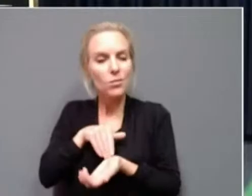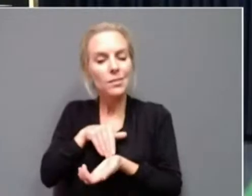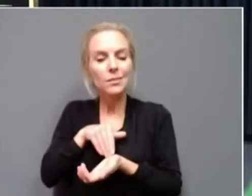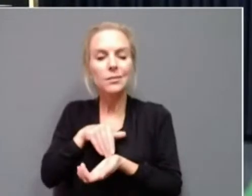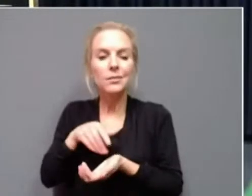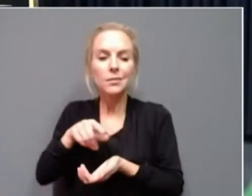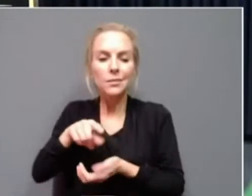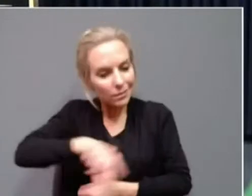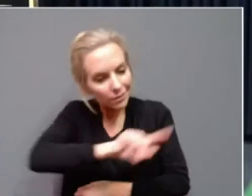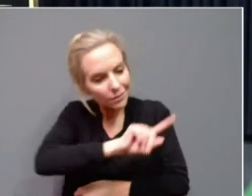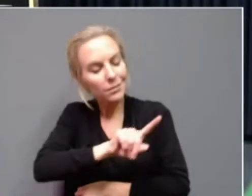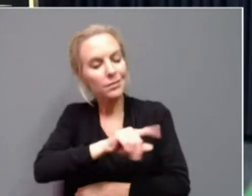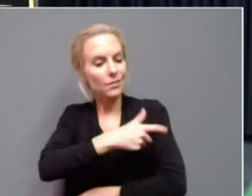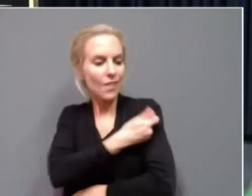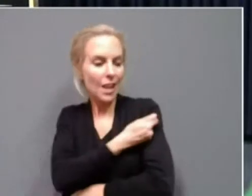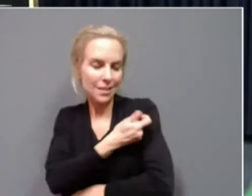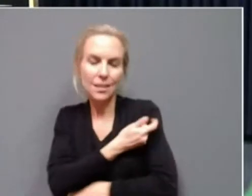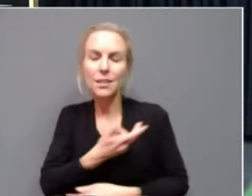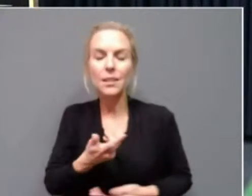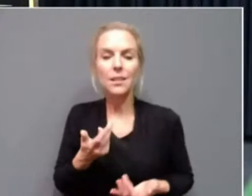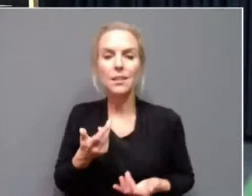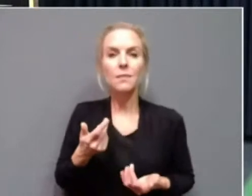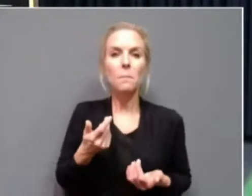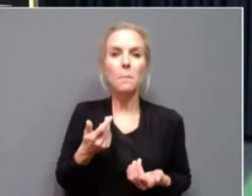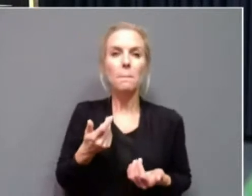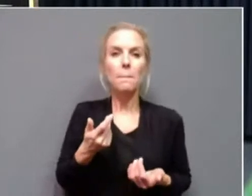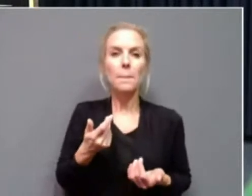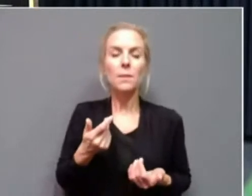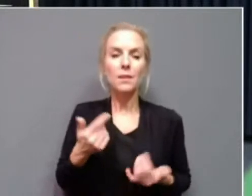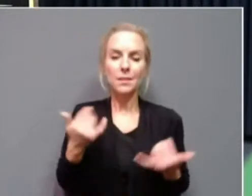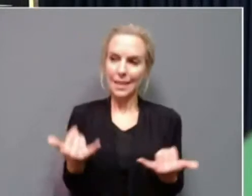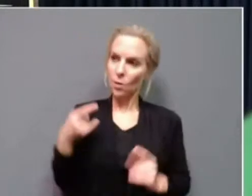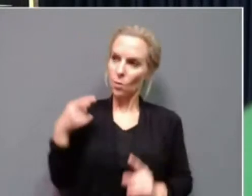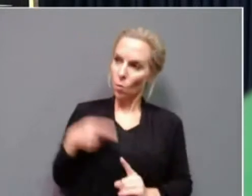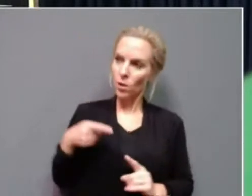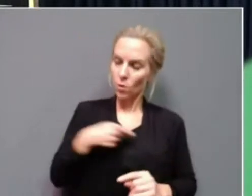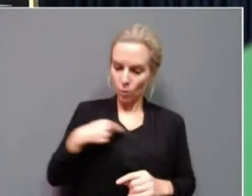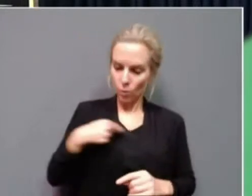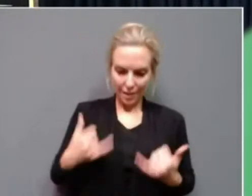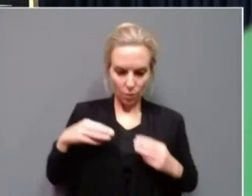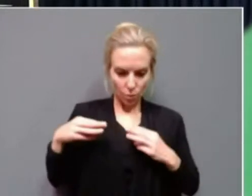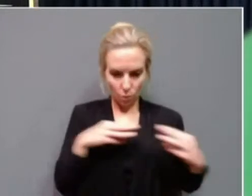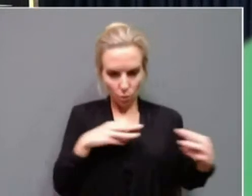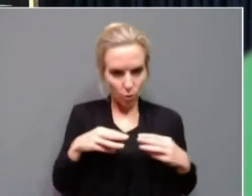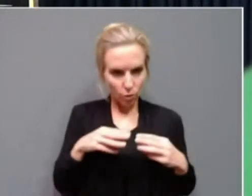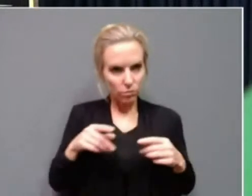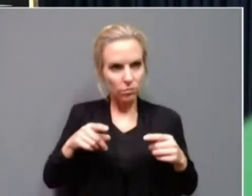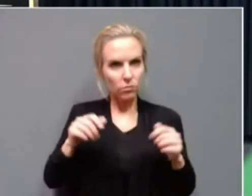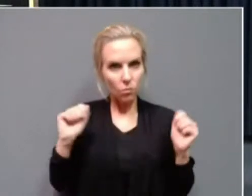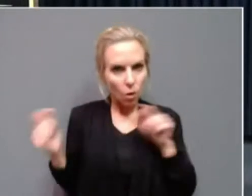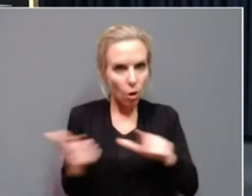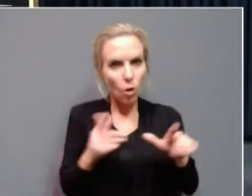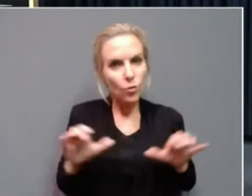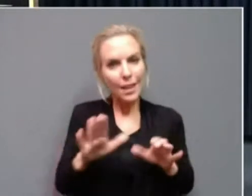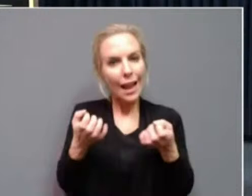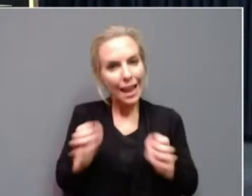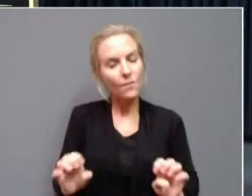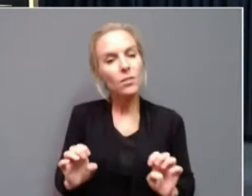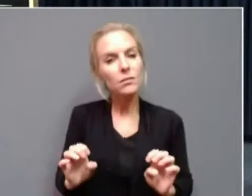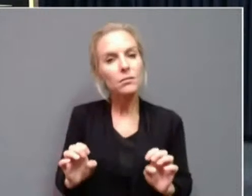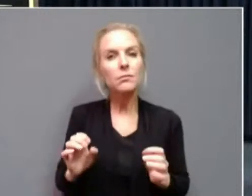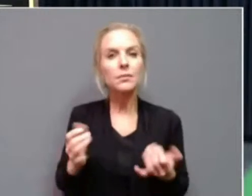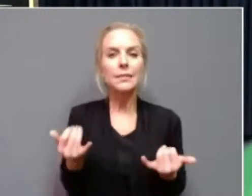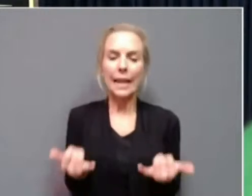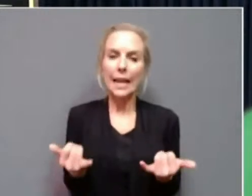vaccinated. We're to the point where in a war, when we need everybody doing their effort, we're down to asking people to have